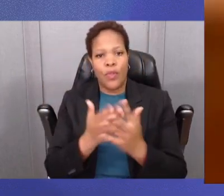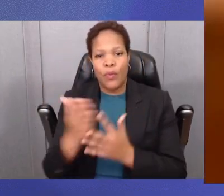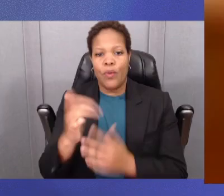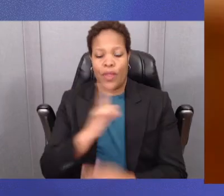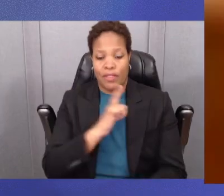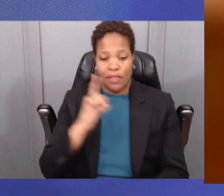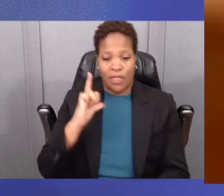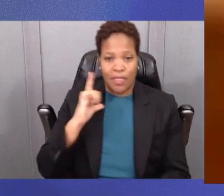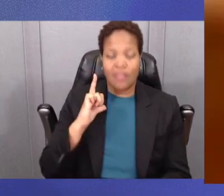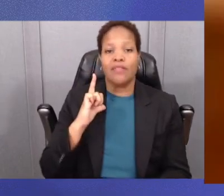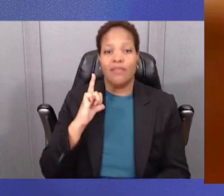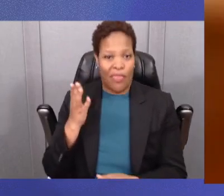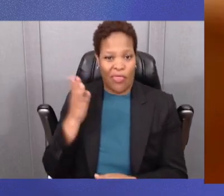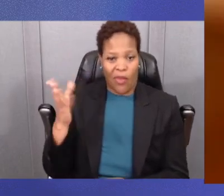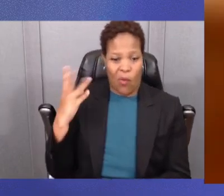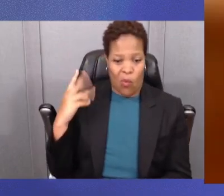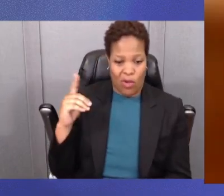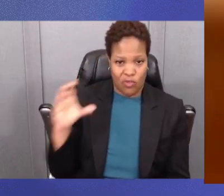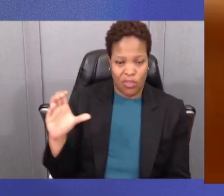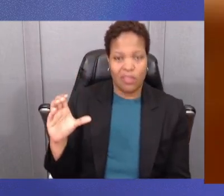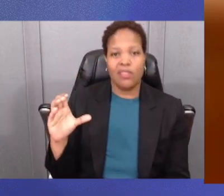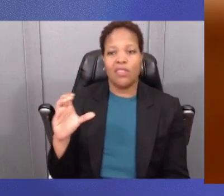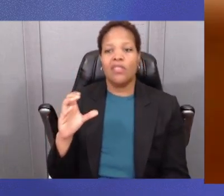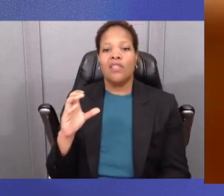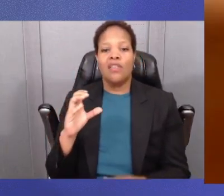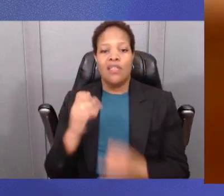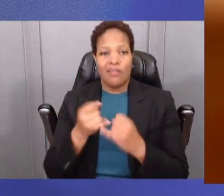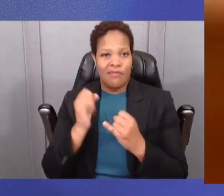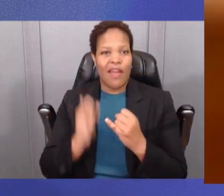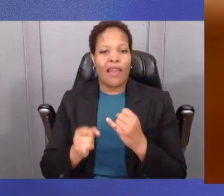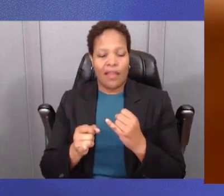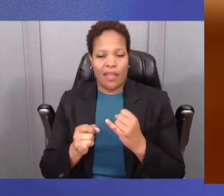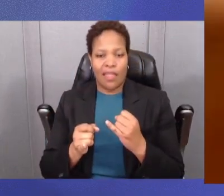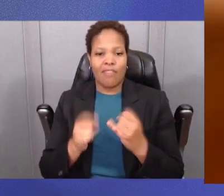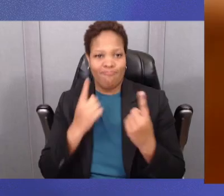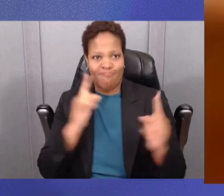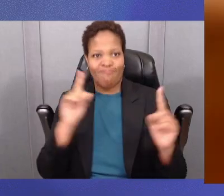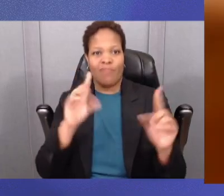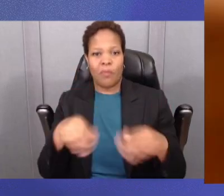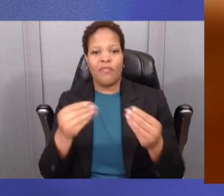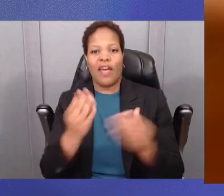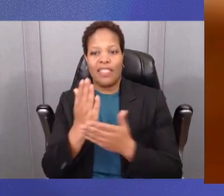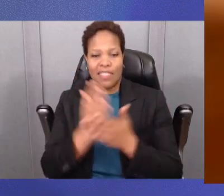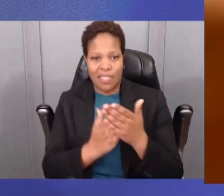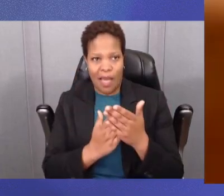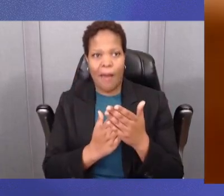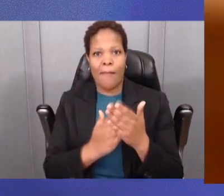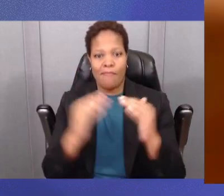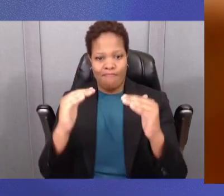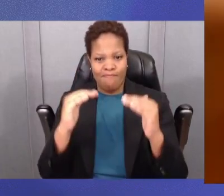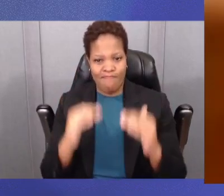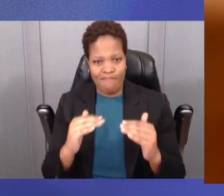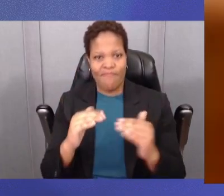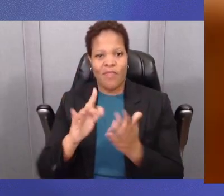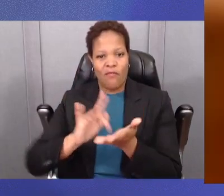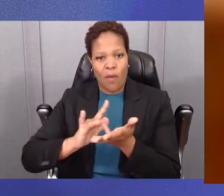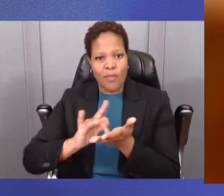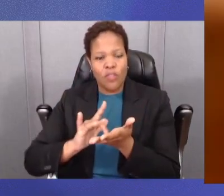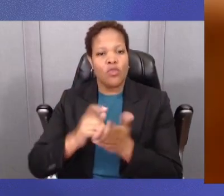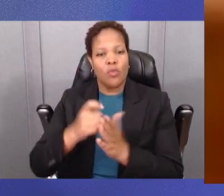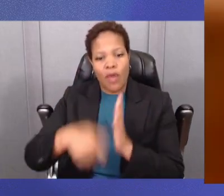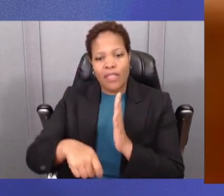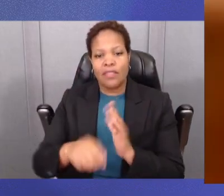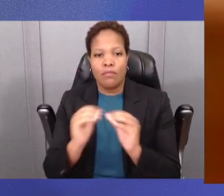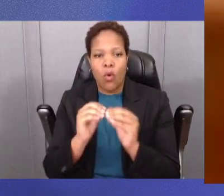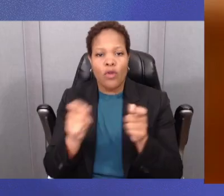in Washington that finally is providing some breaks on pharmaceutical prices, some more controls on